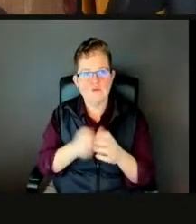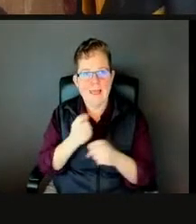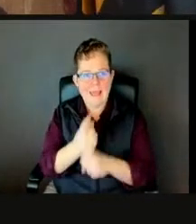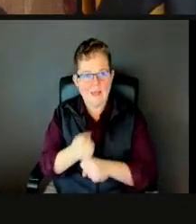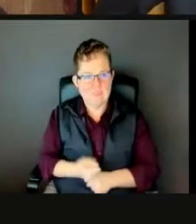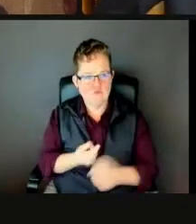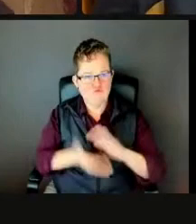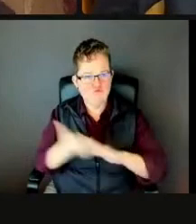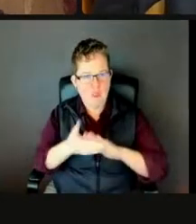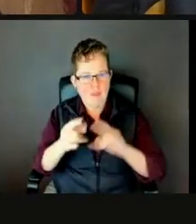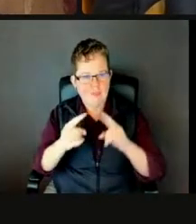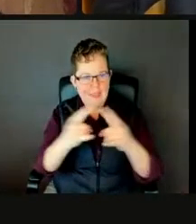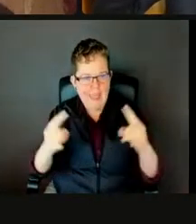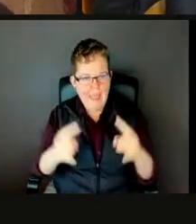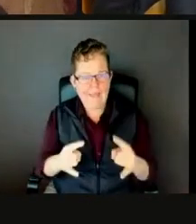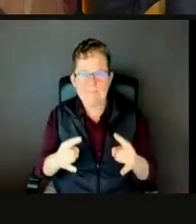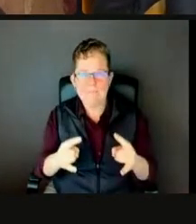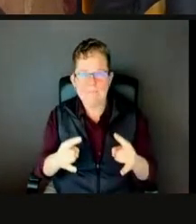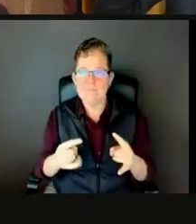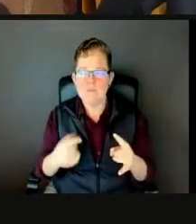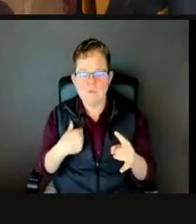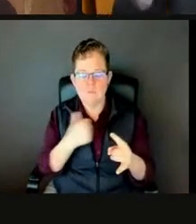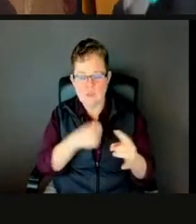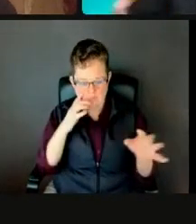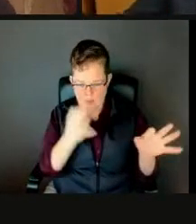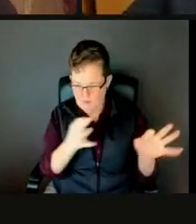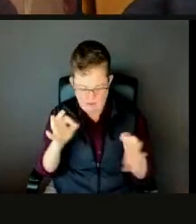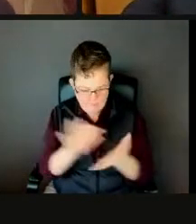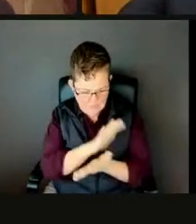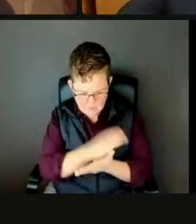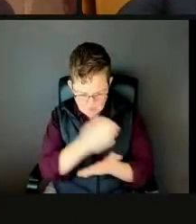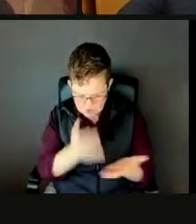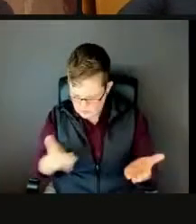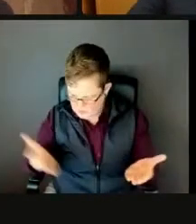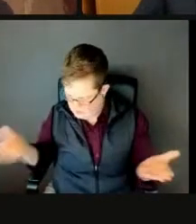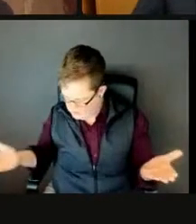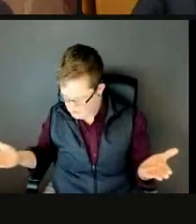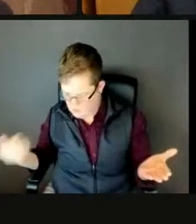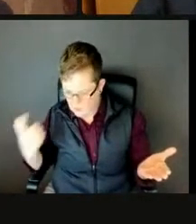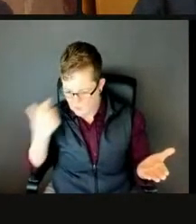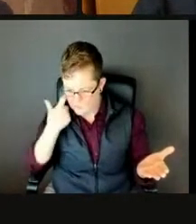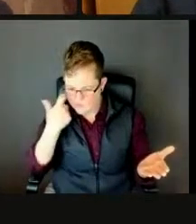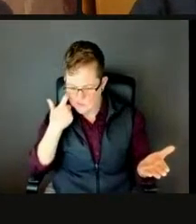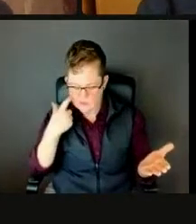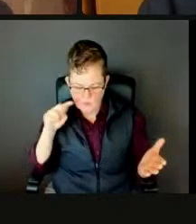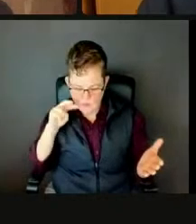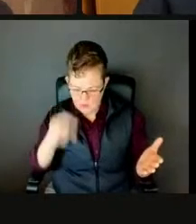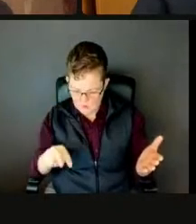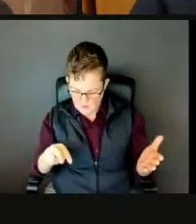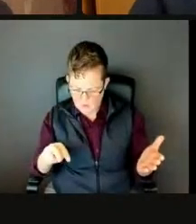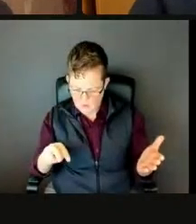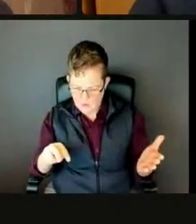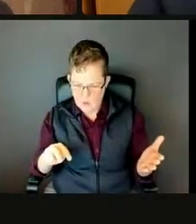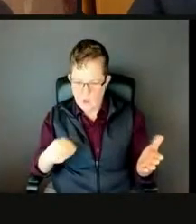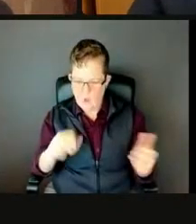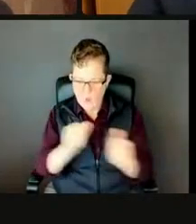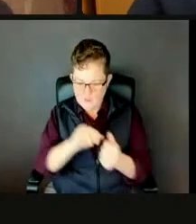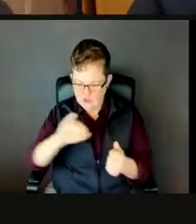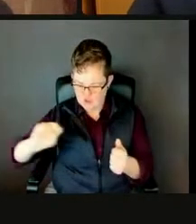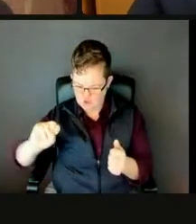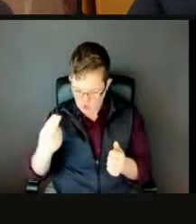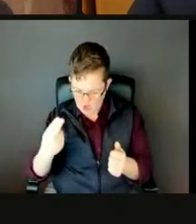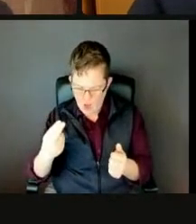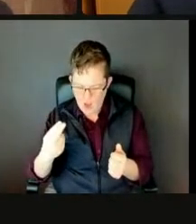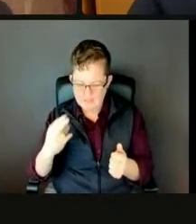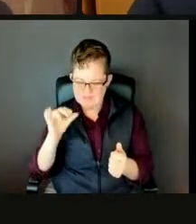question is I'm looking at so many different handouts. On the one that we were looking at earlier with Josh,